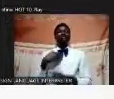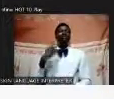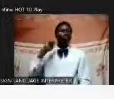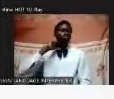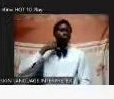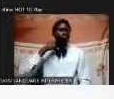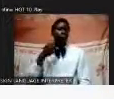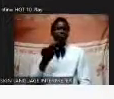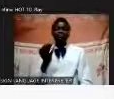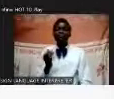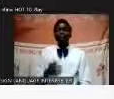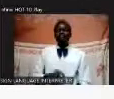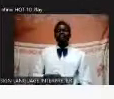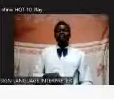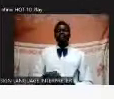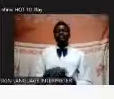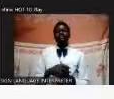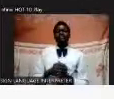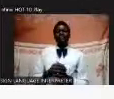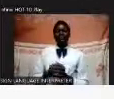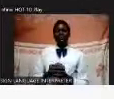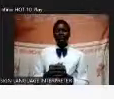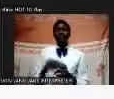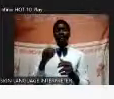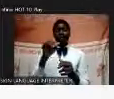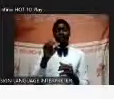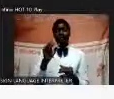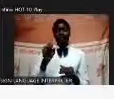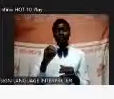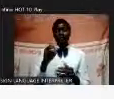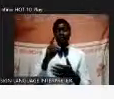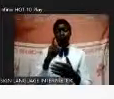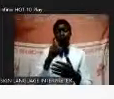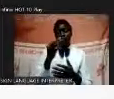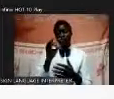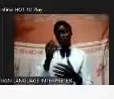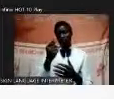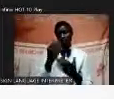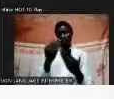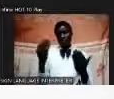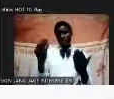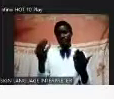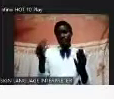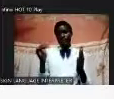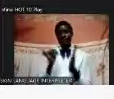Please. Okay, so one of the things that